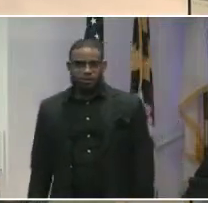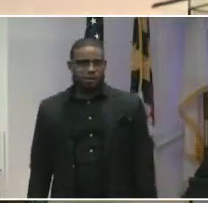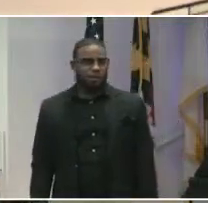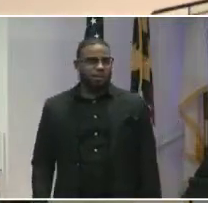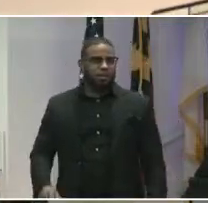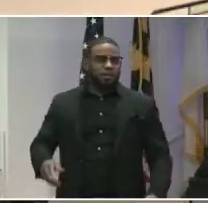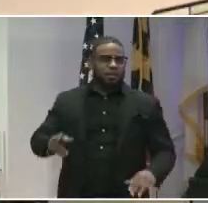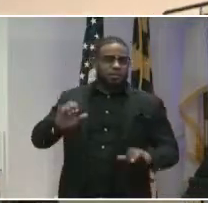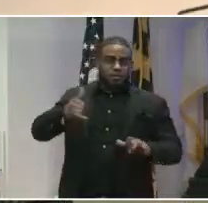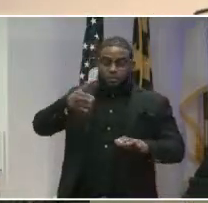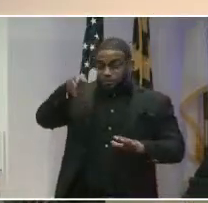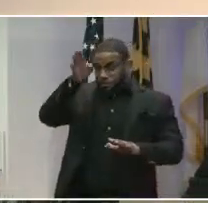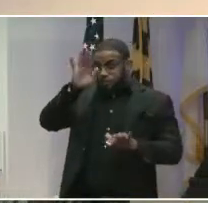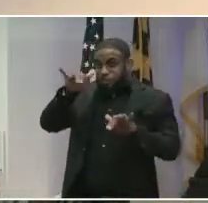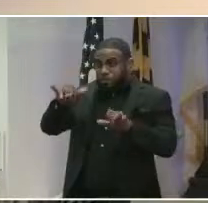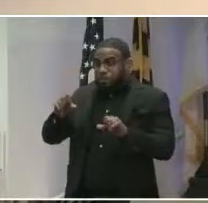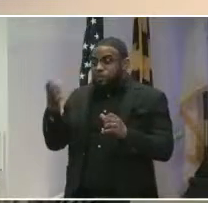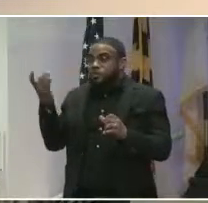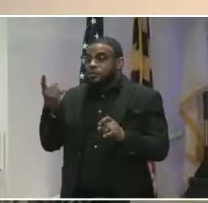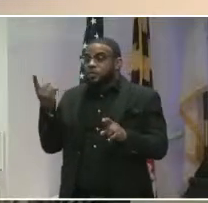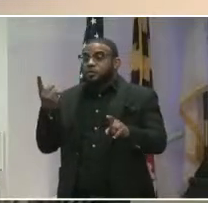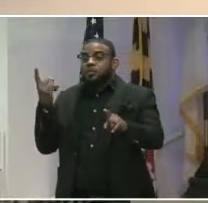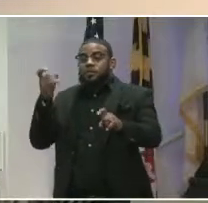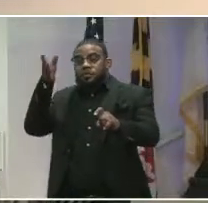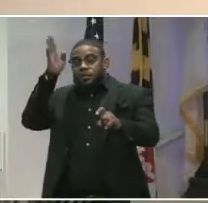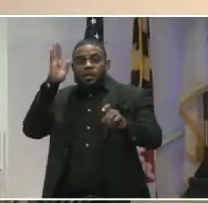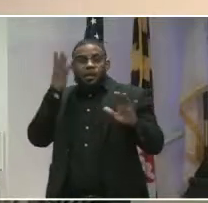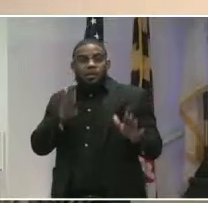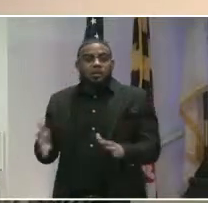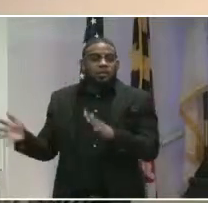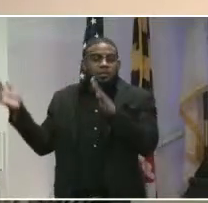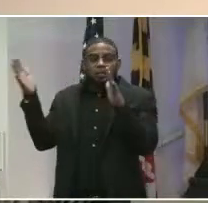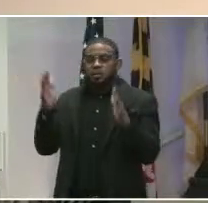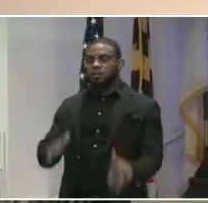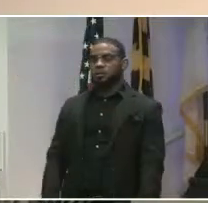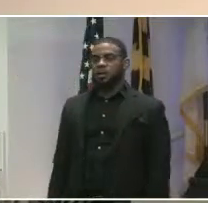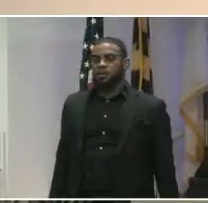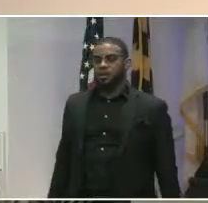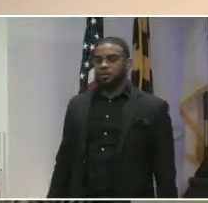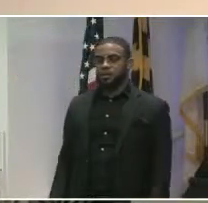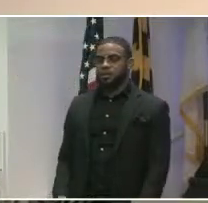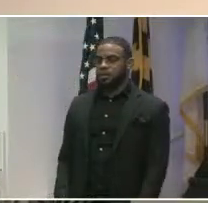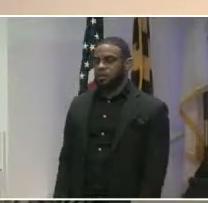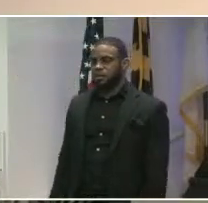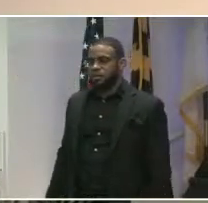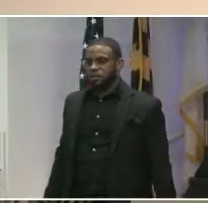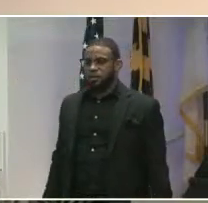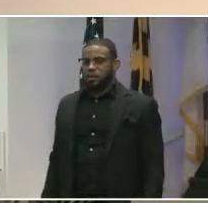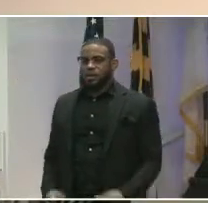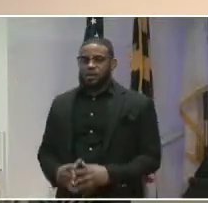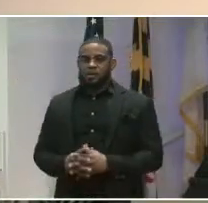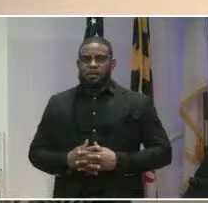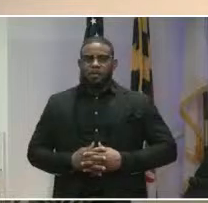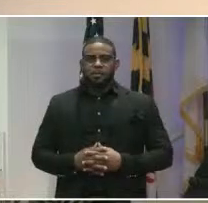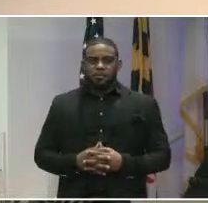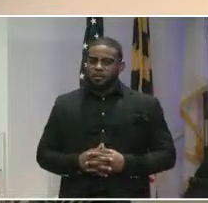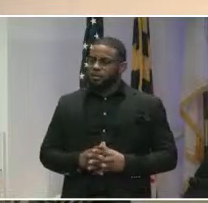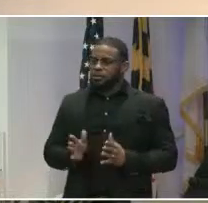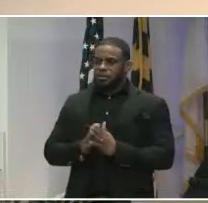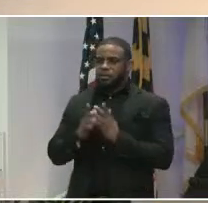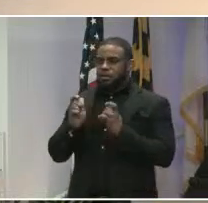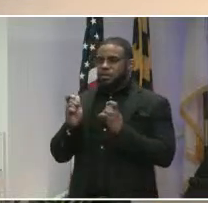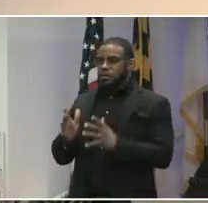is still of God. Somebody give God a hand clap of praise and give him glory and give him honor.